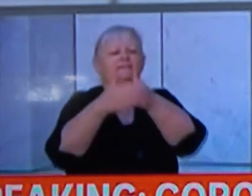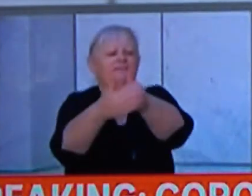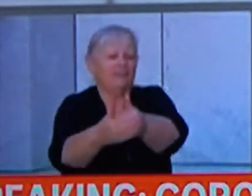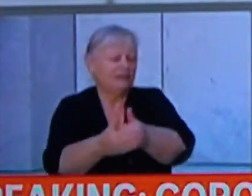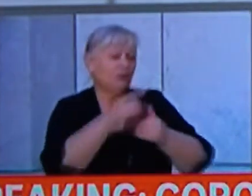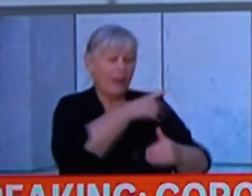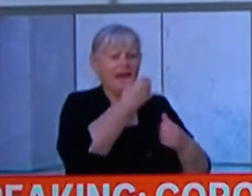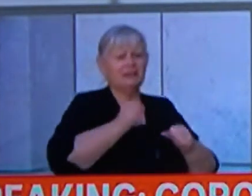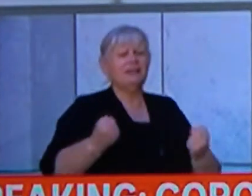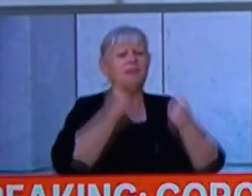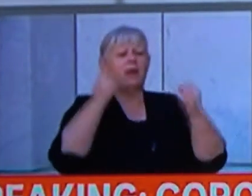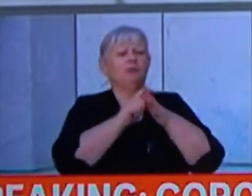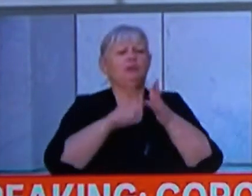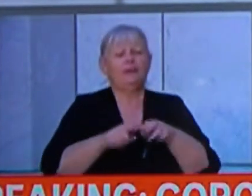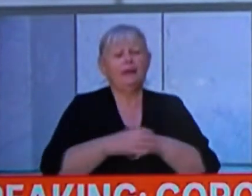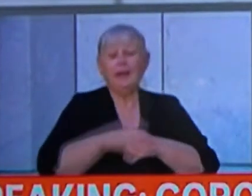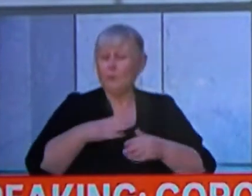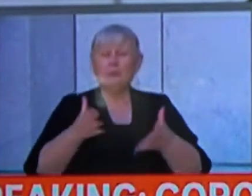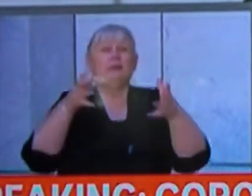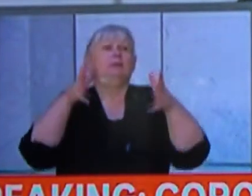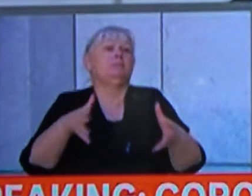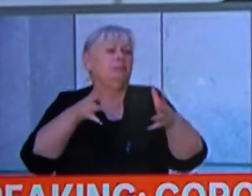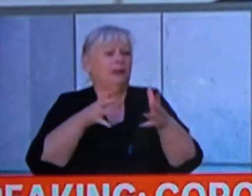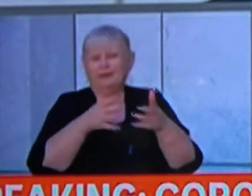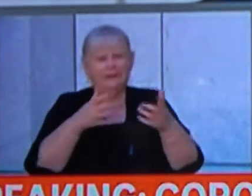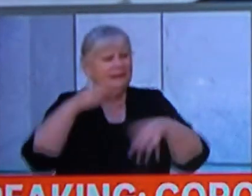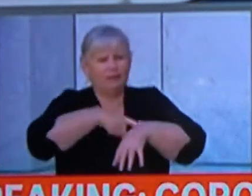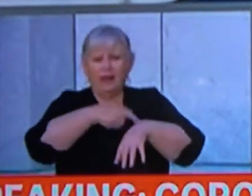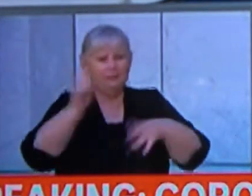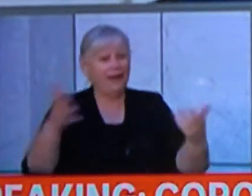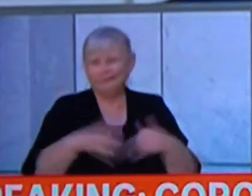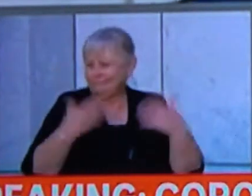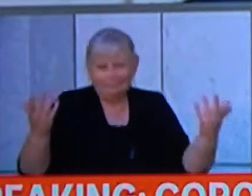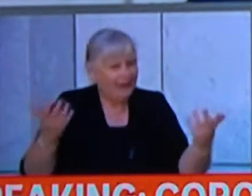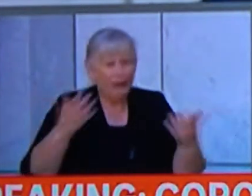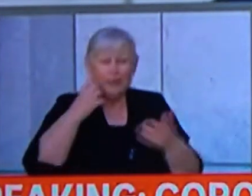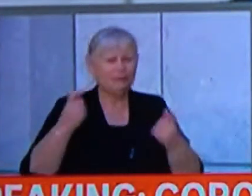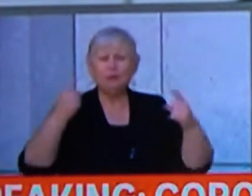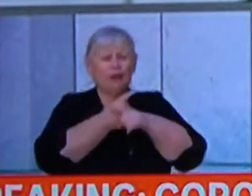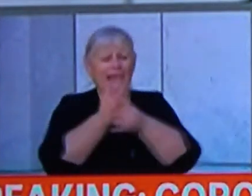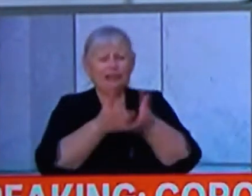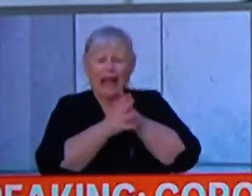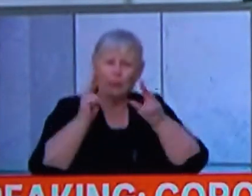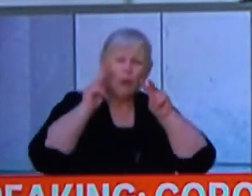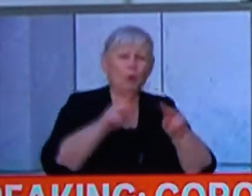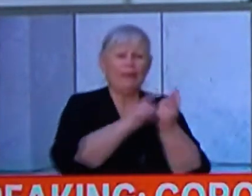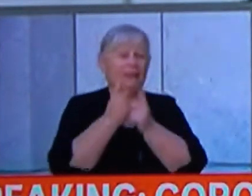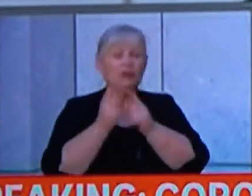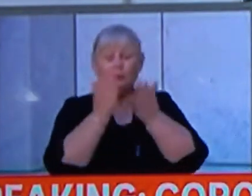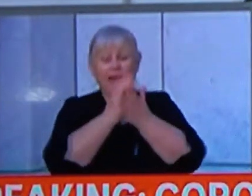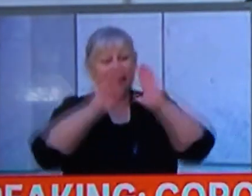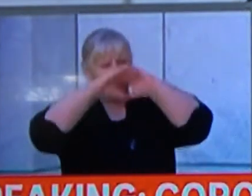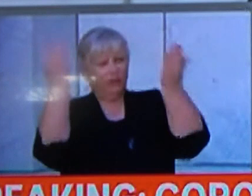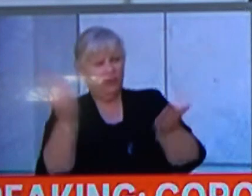These extraordinary times require extraordinary measures, and we face a global challenge like we have never